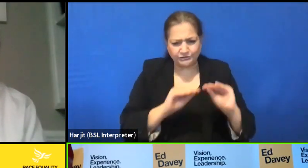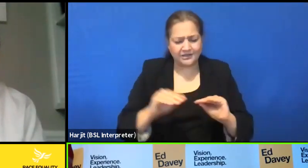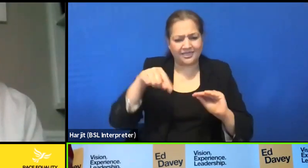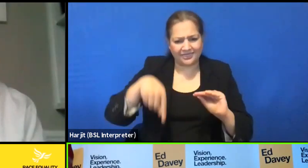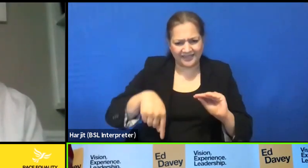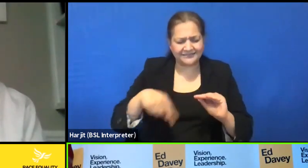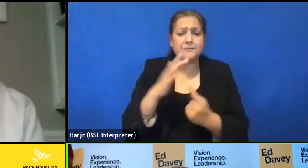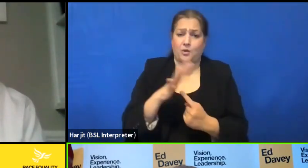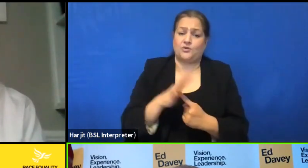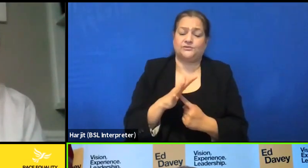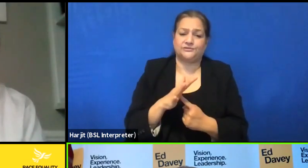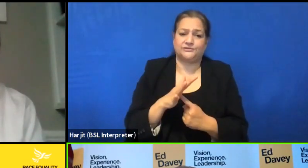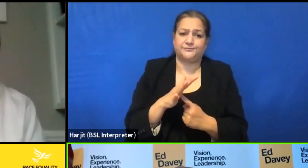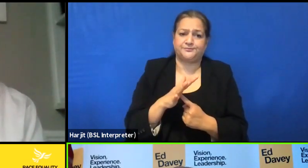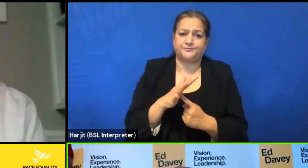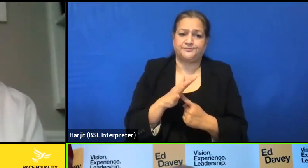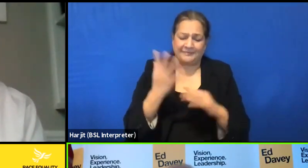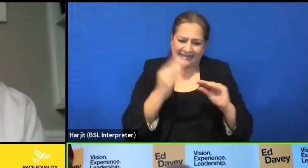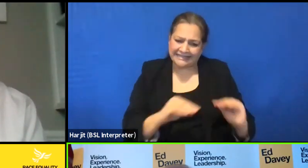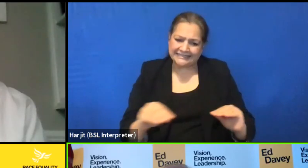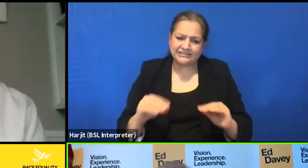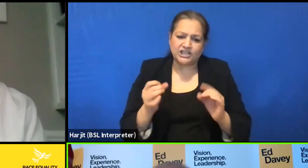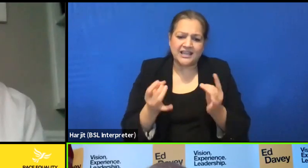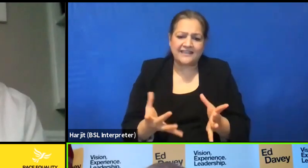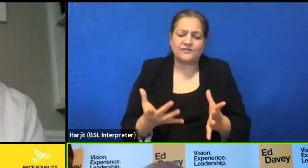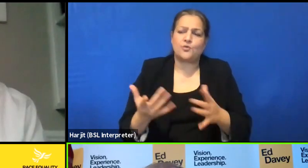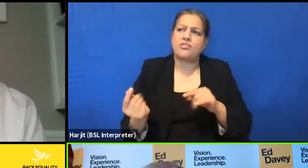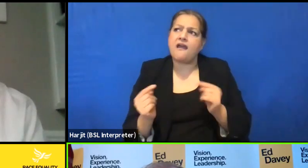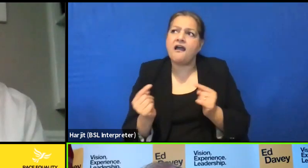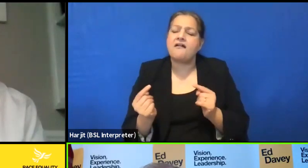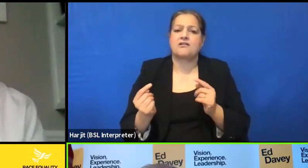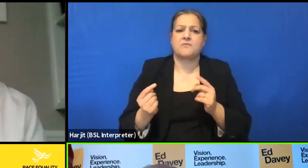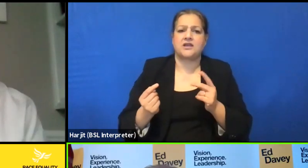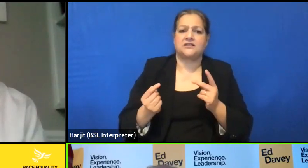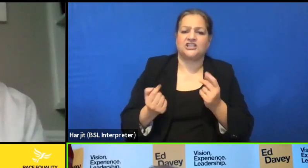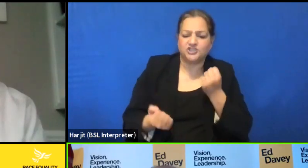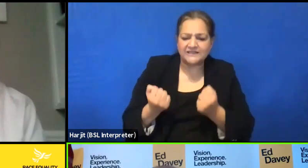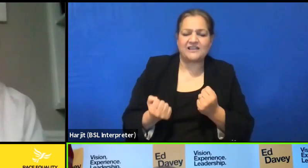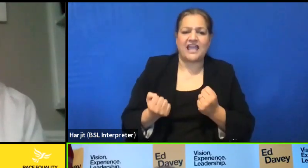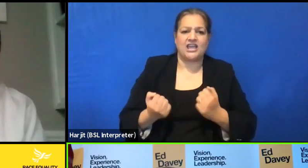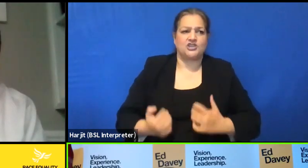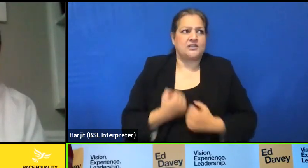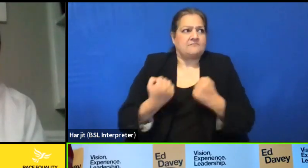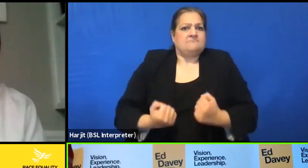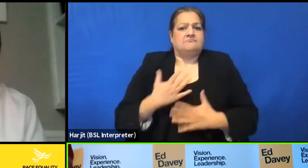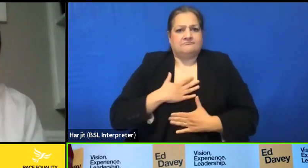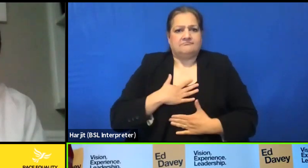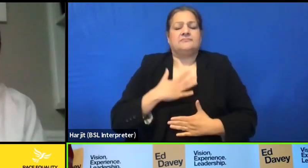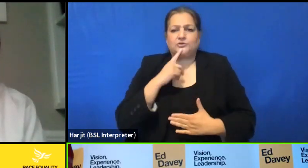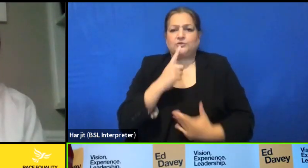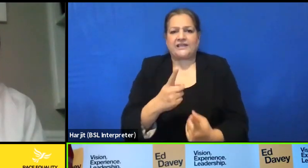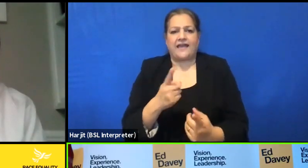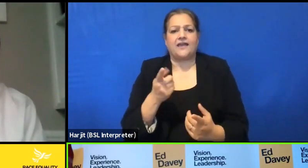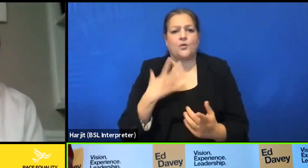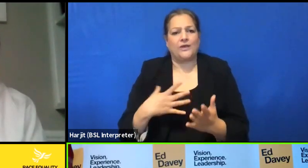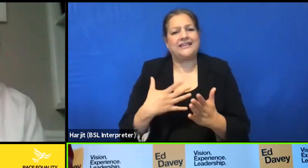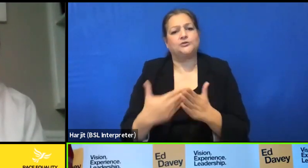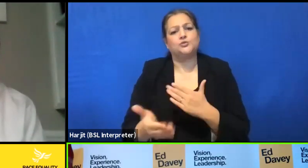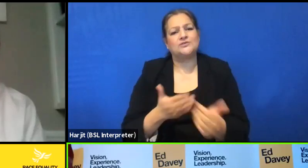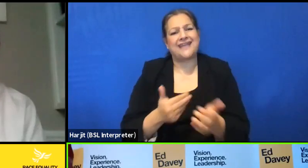argument and the inspiration and the justification to say we have got to tackle racial inequality as a matter